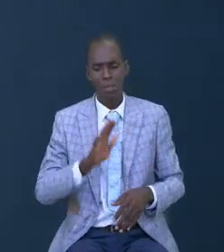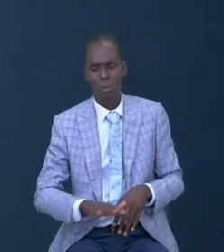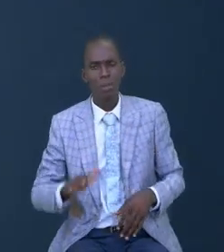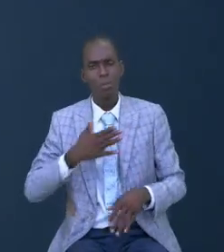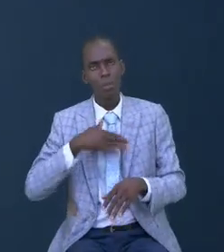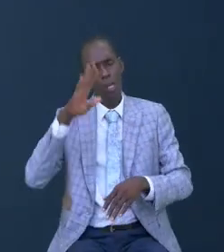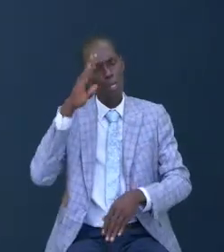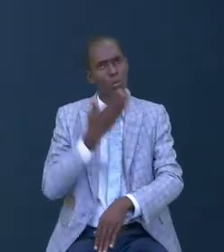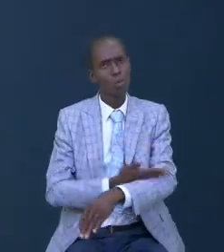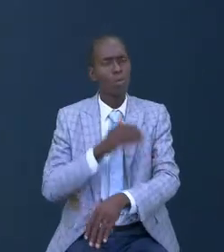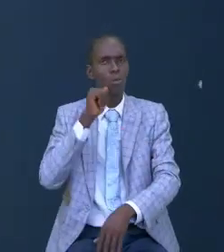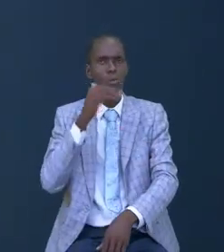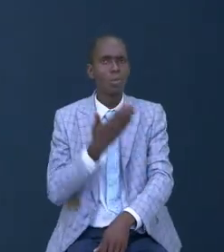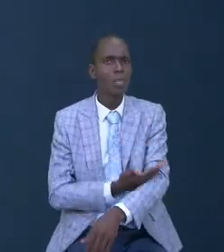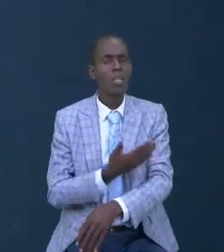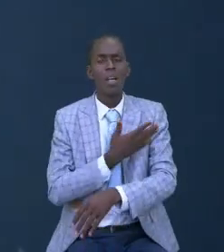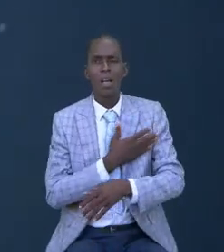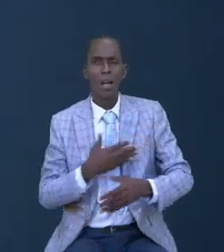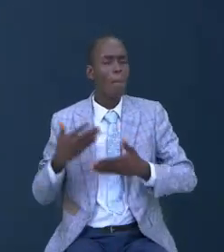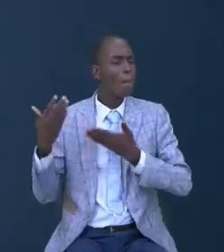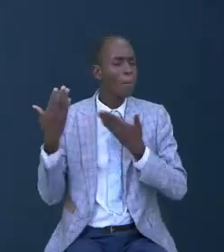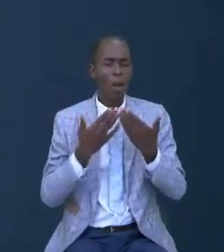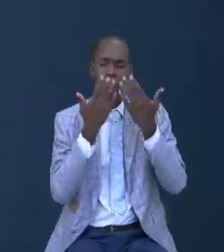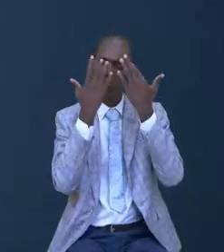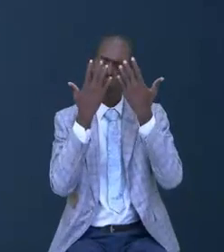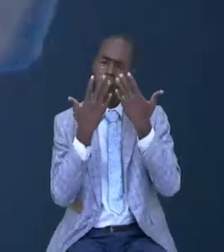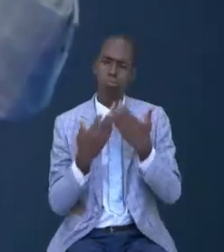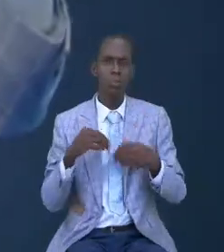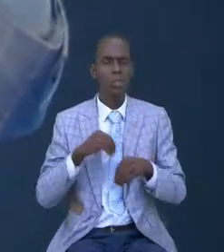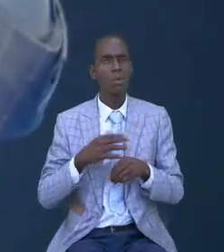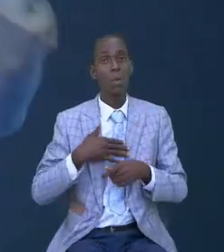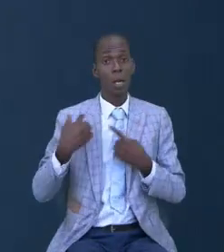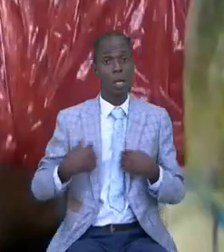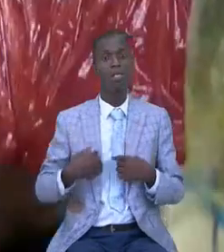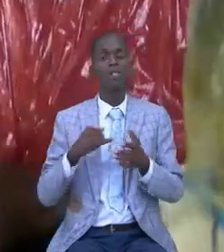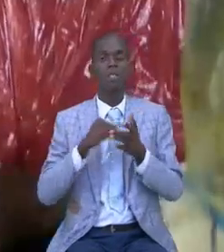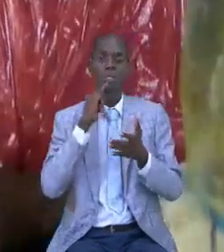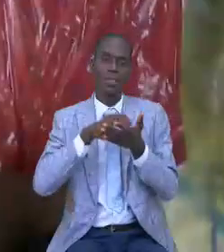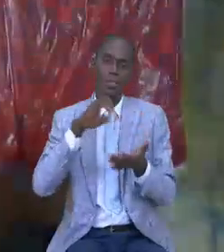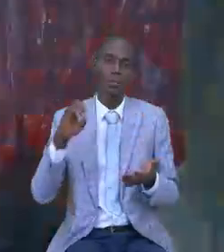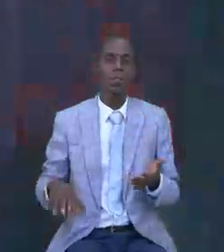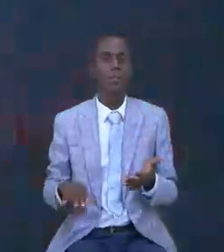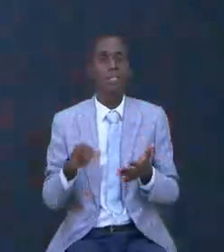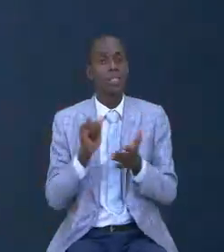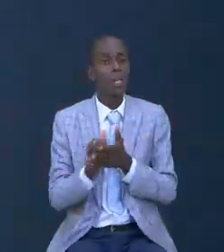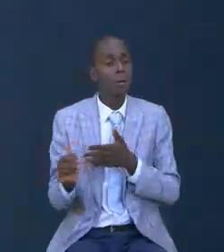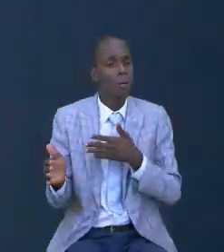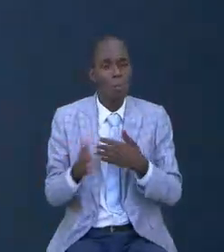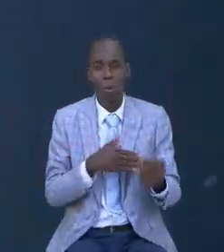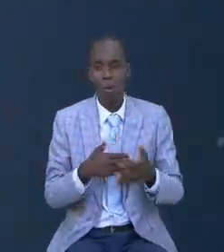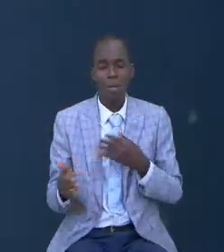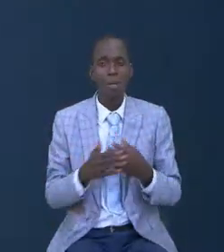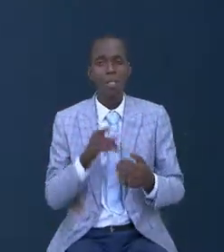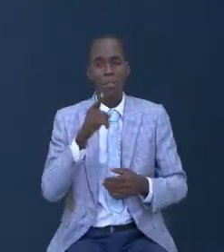my son, and it's bringing sorrow in my heart. It's done. That whatsoever ye